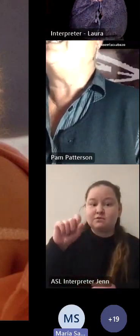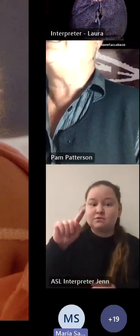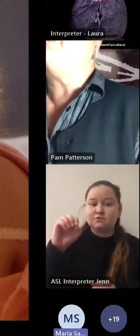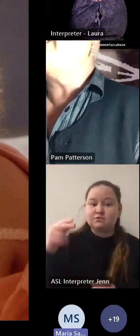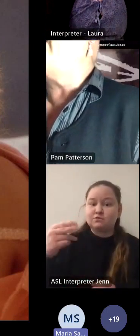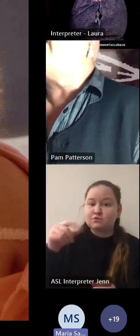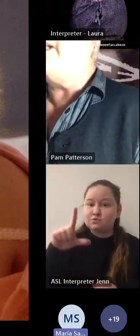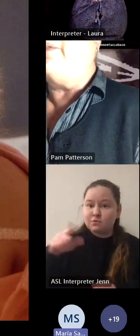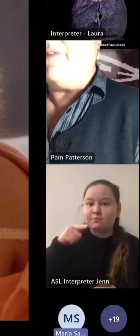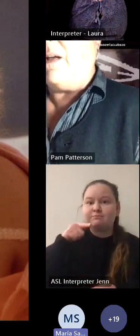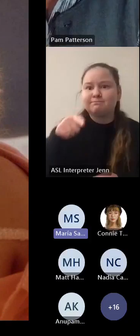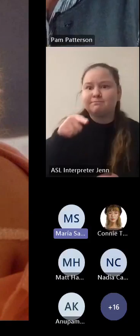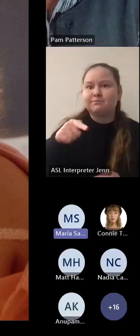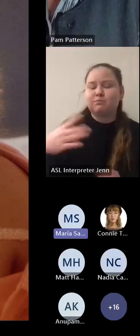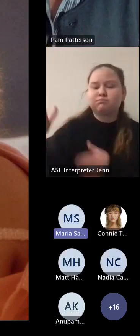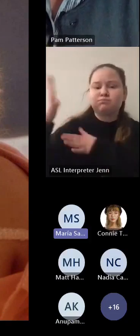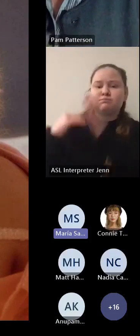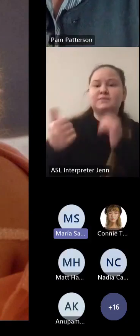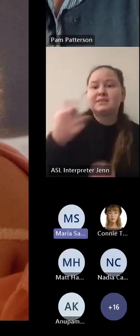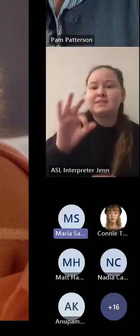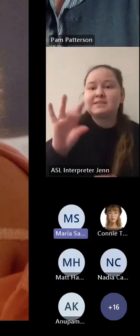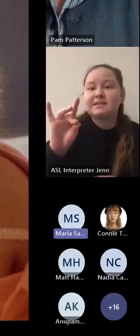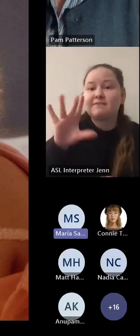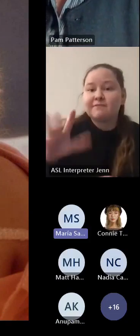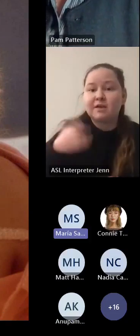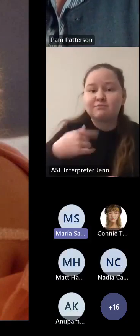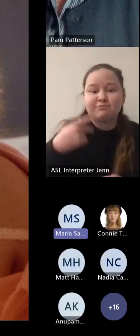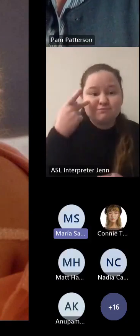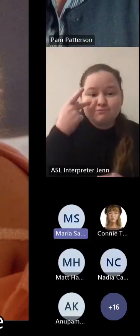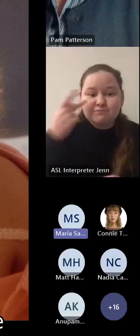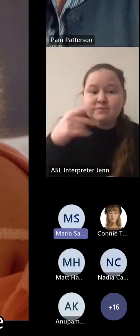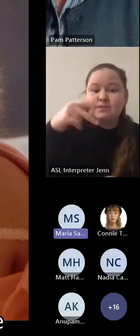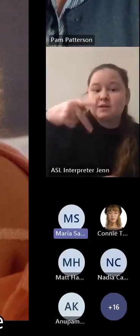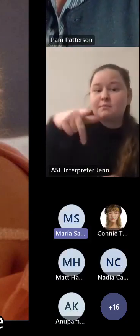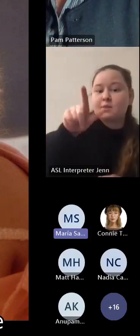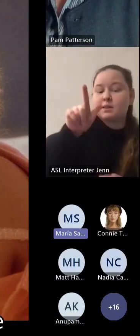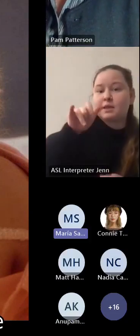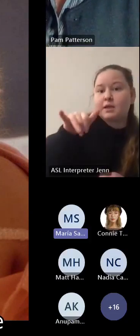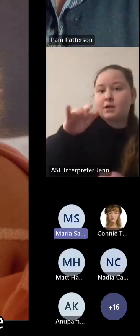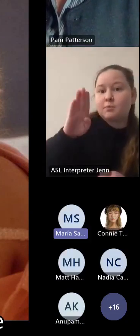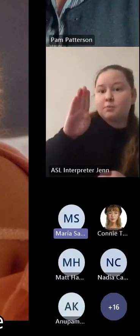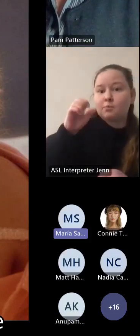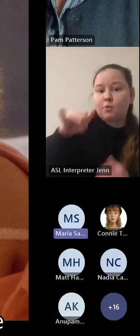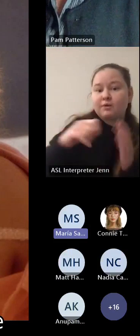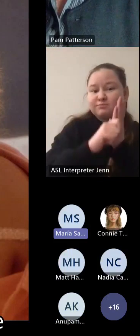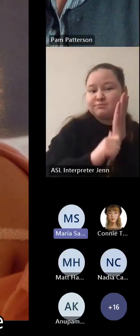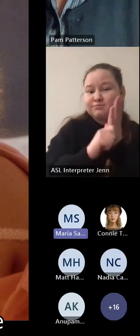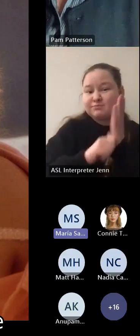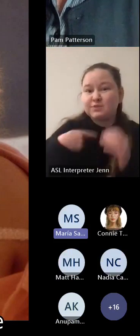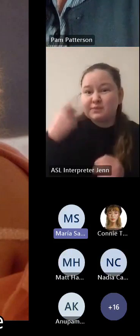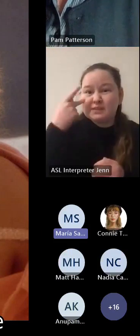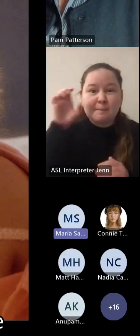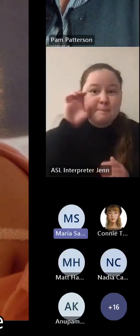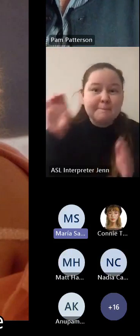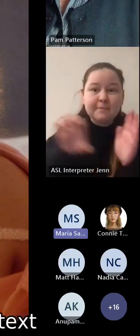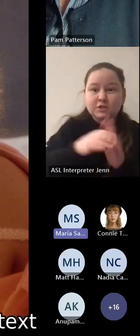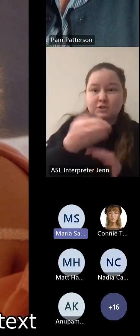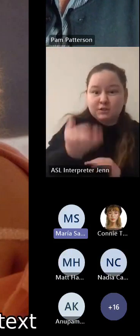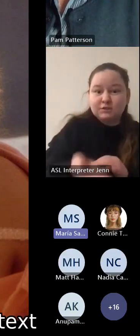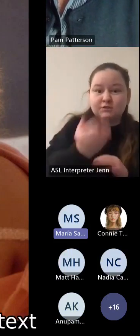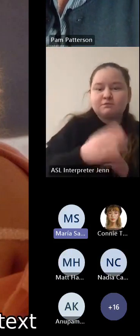in 1985. On the slide is depicted the opening page of her Playboy spread. Her face,